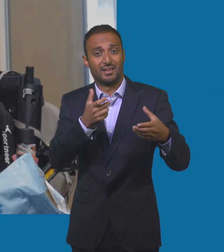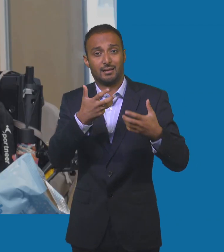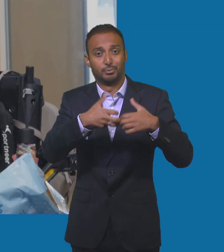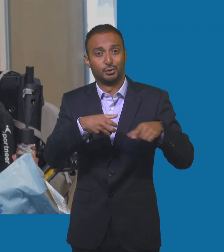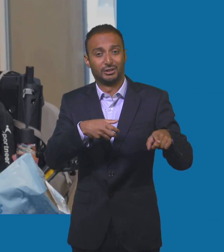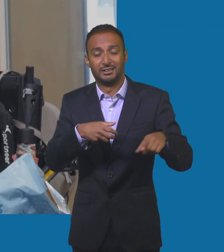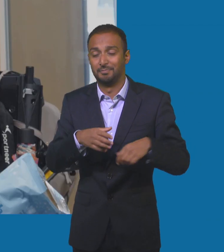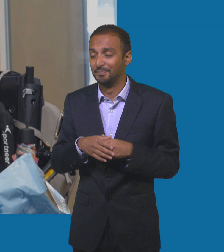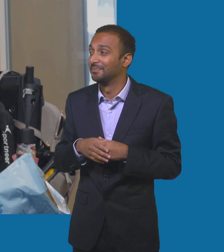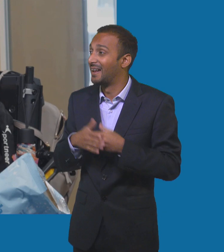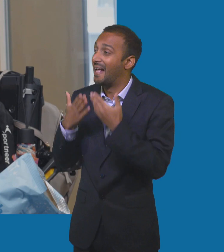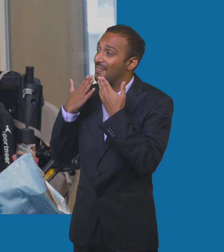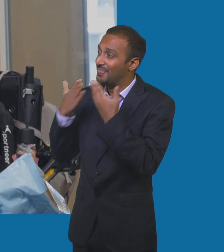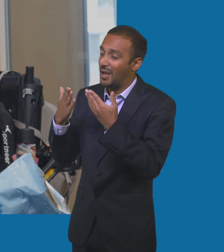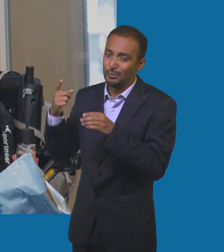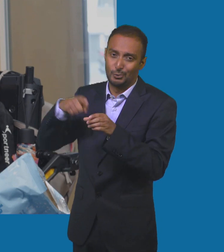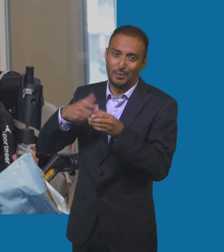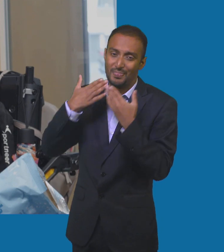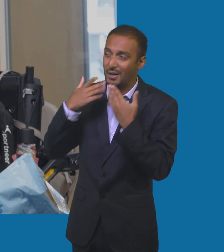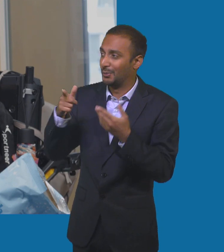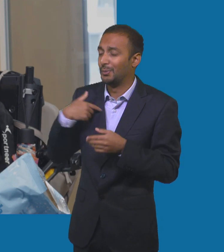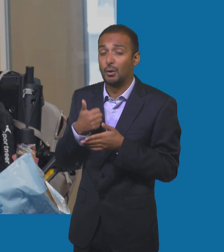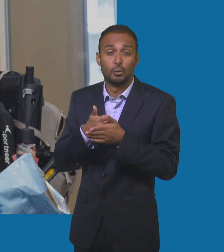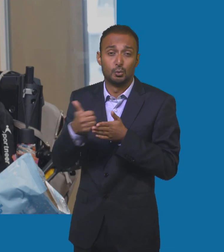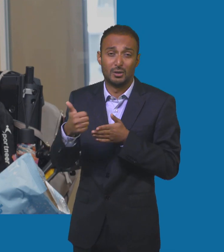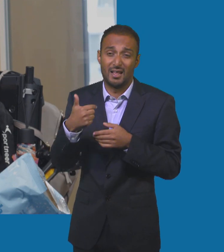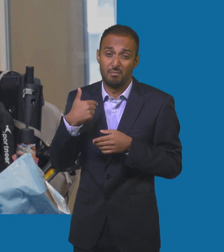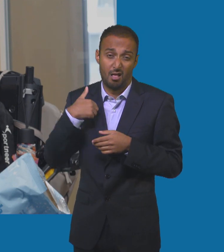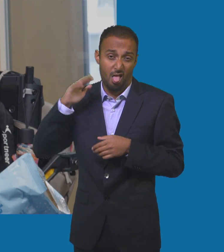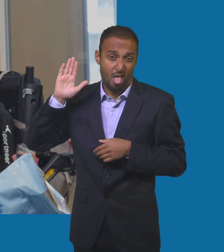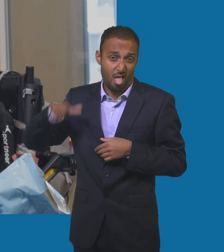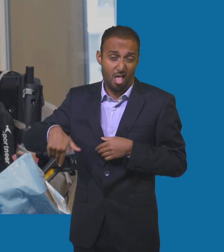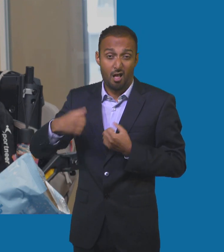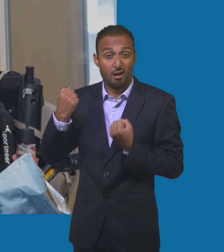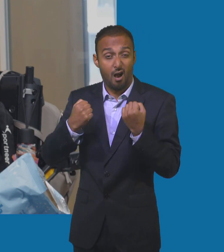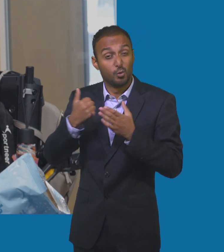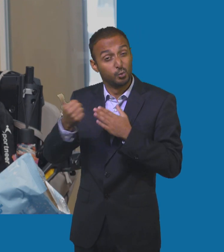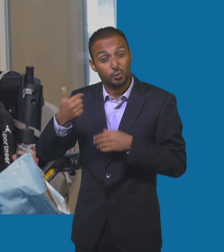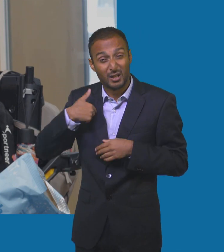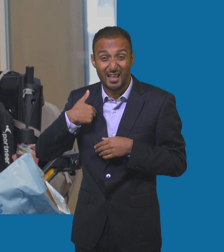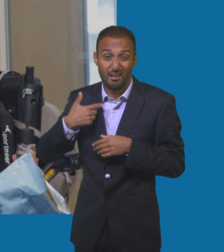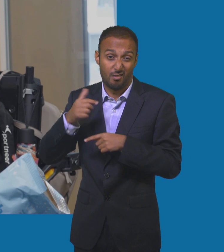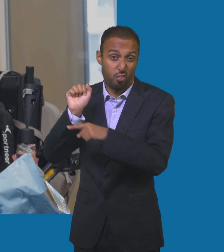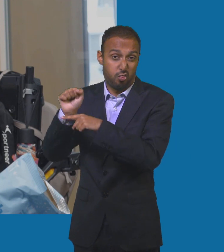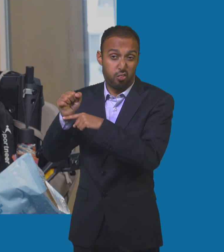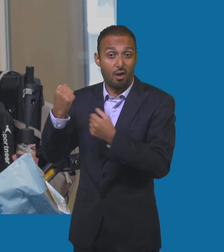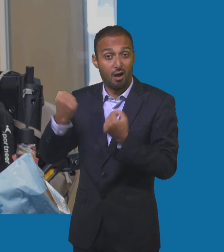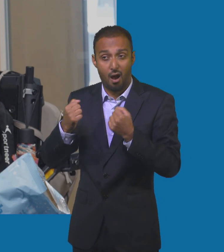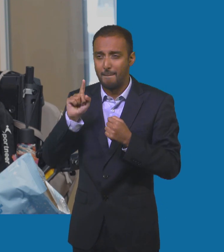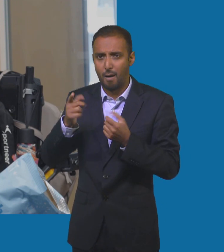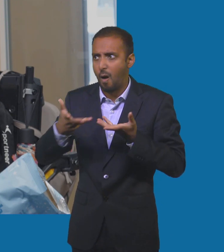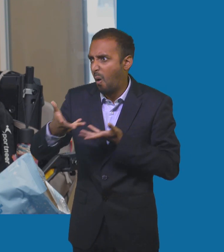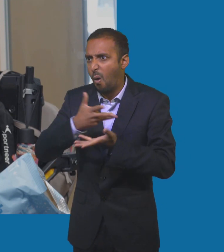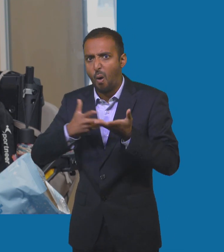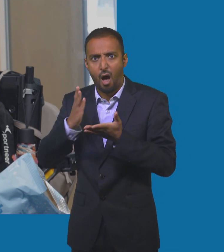I am not normally so enthusiastic. I shouldn't probably say that, but I'm not about car things. But that was incredible. I